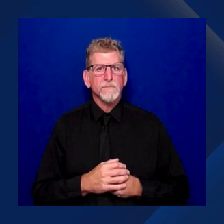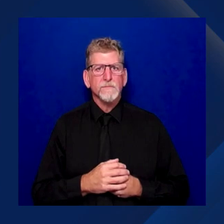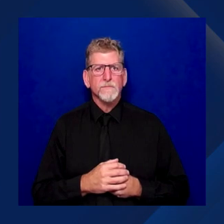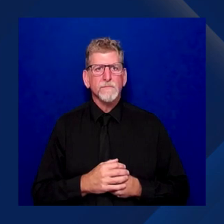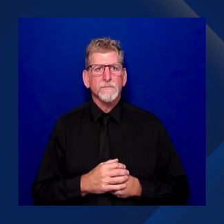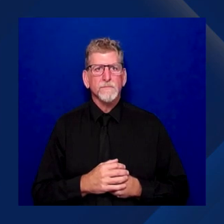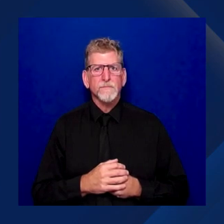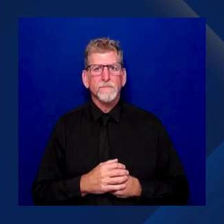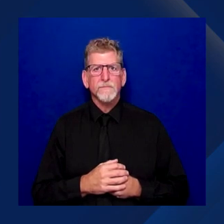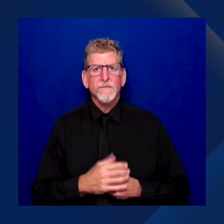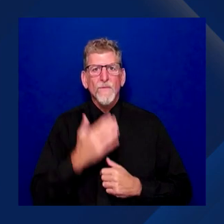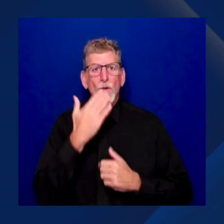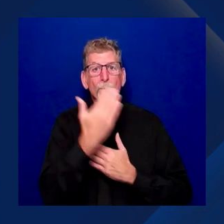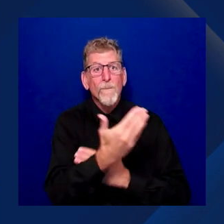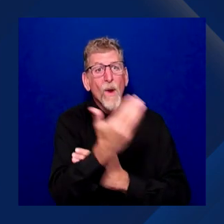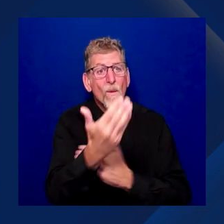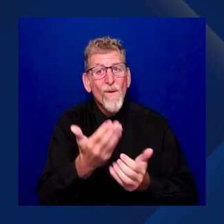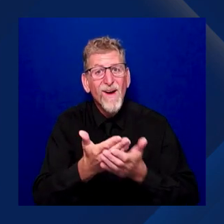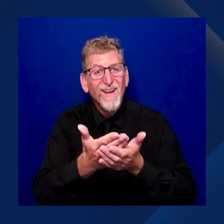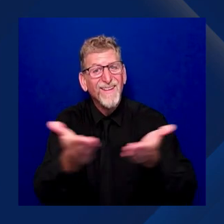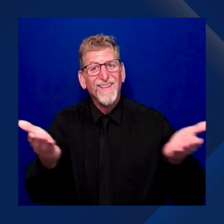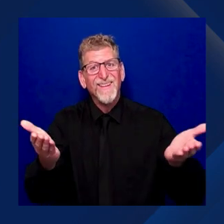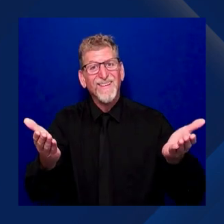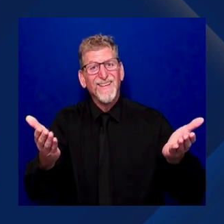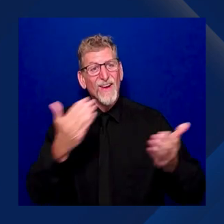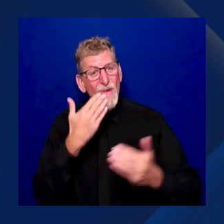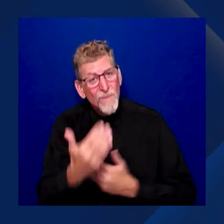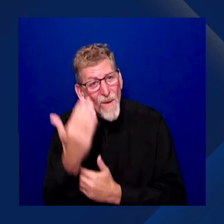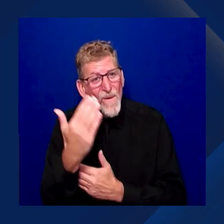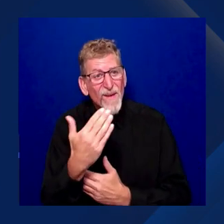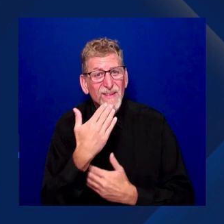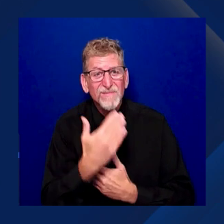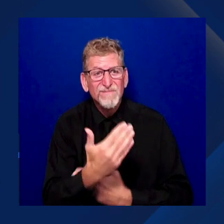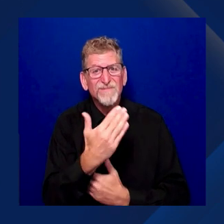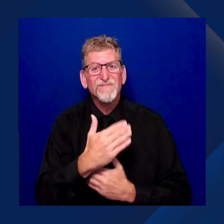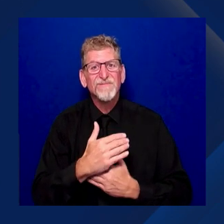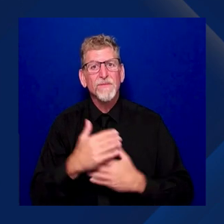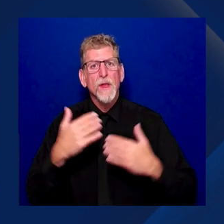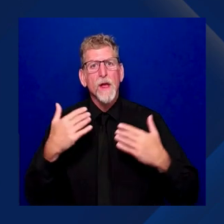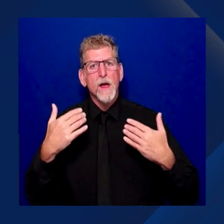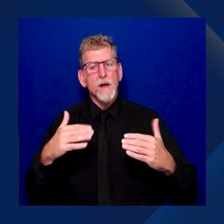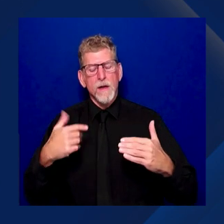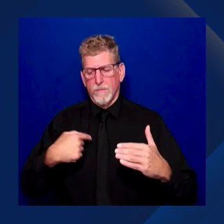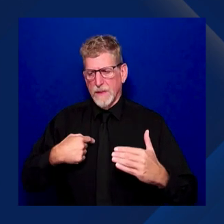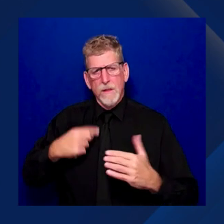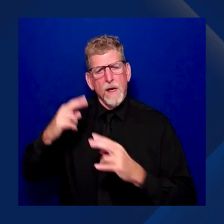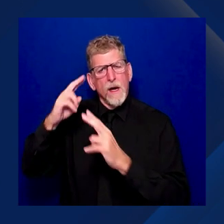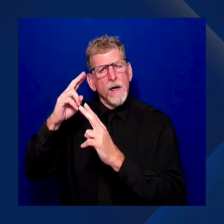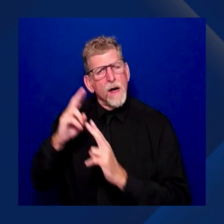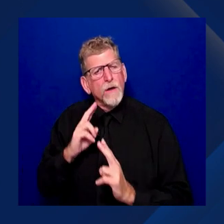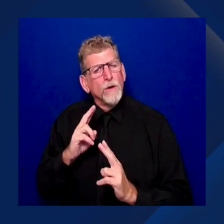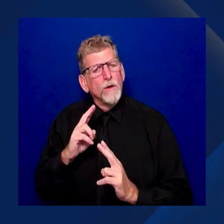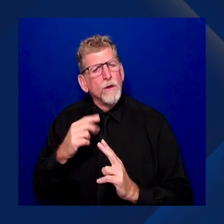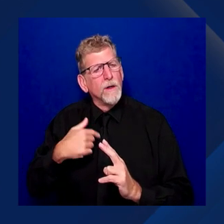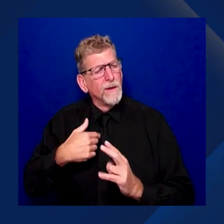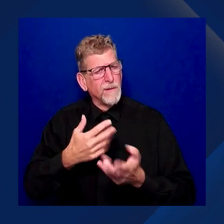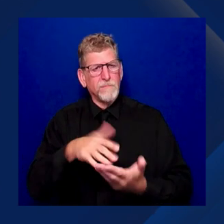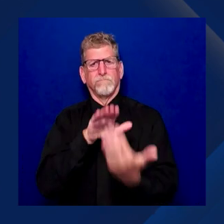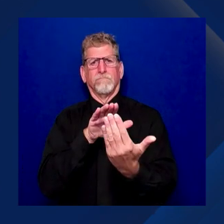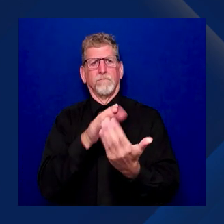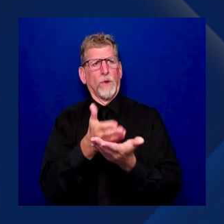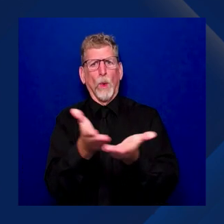Good morning, everyone. Good morning. It is an honor to welcome all of you to this first